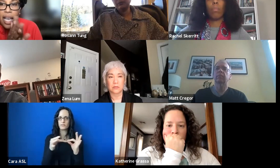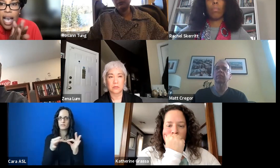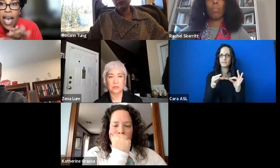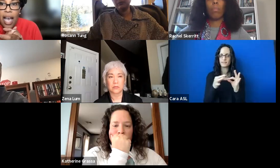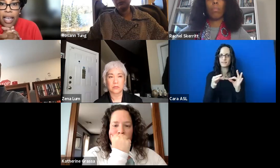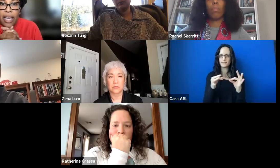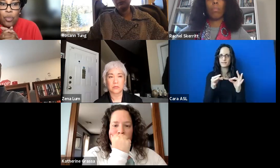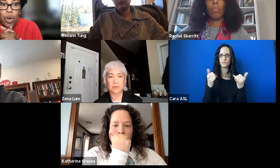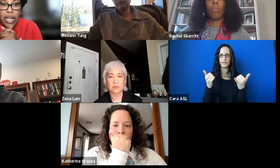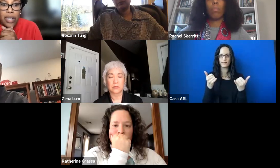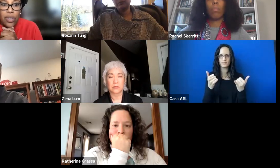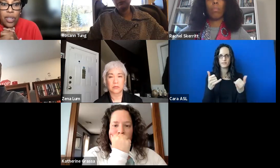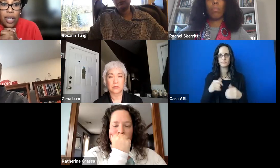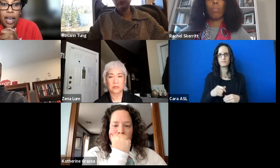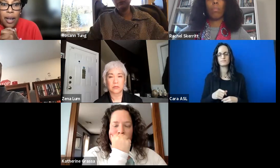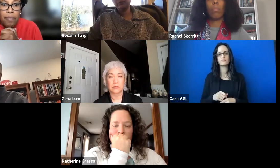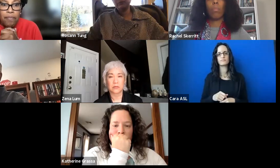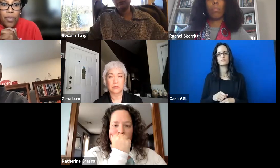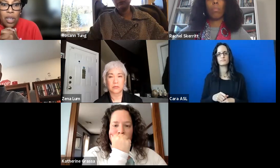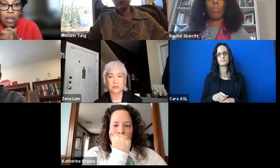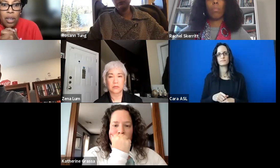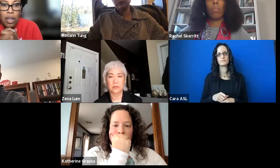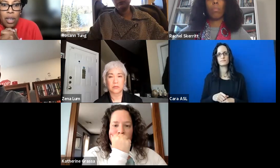today. It was